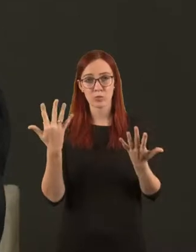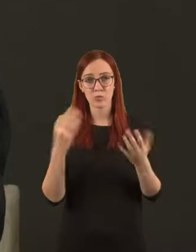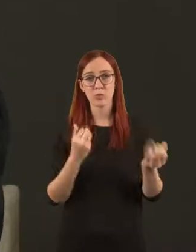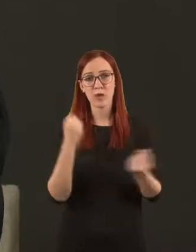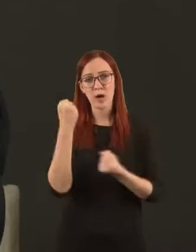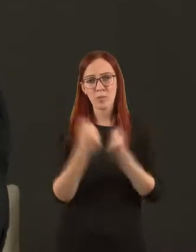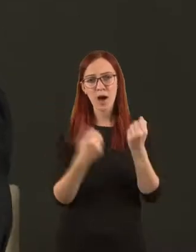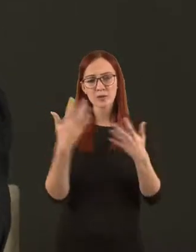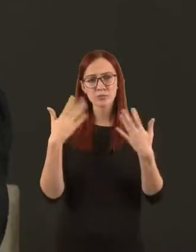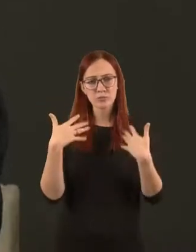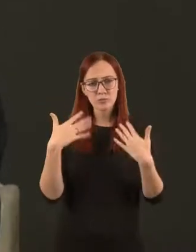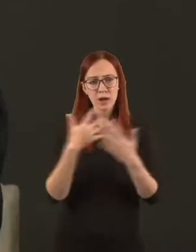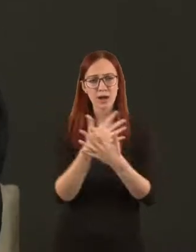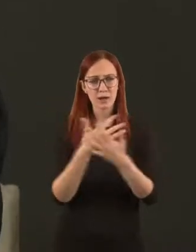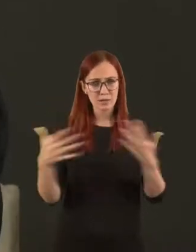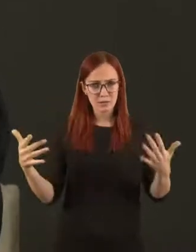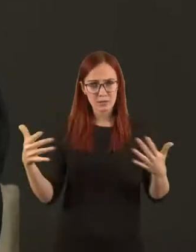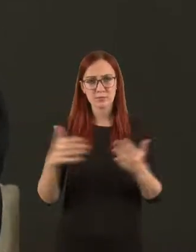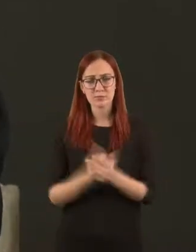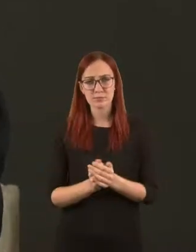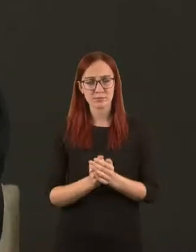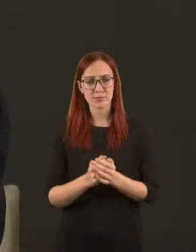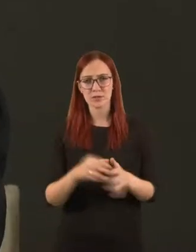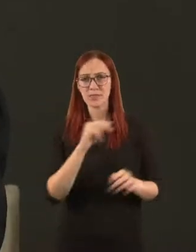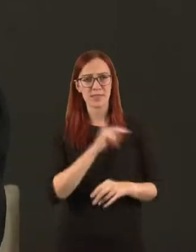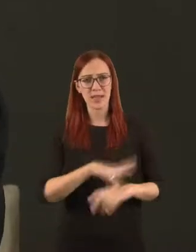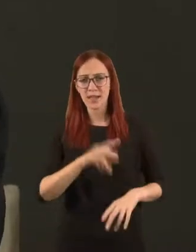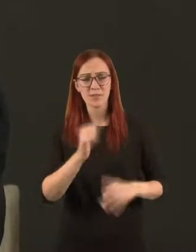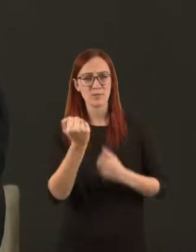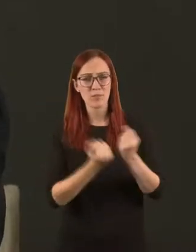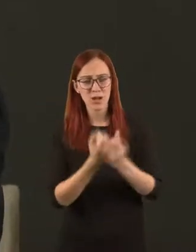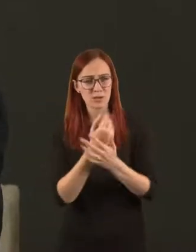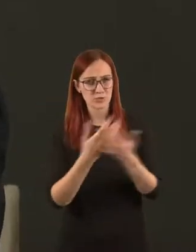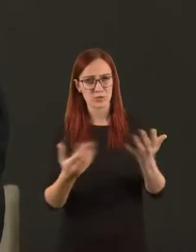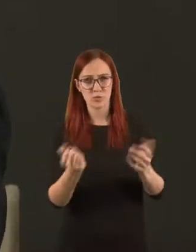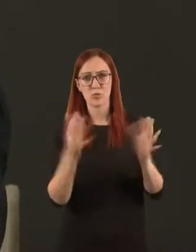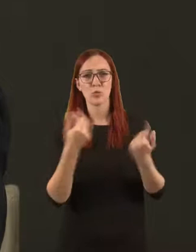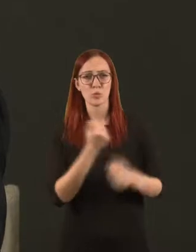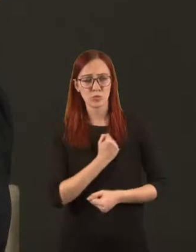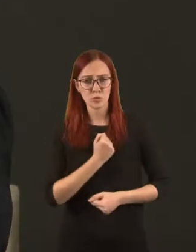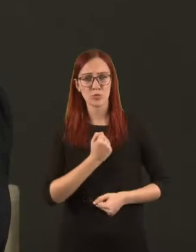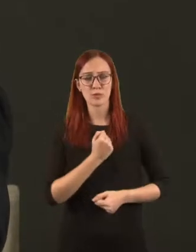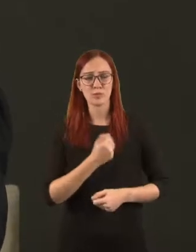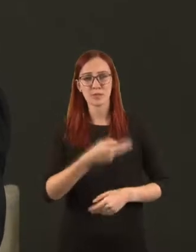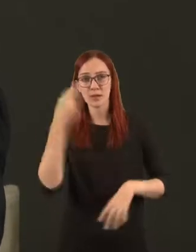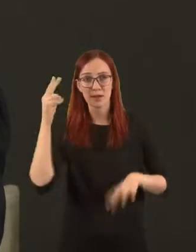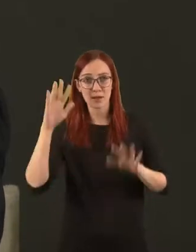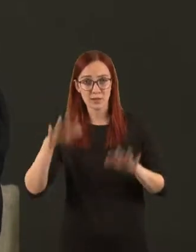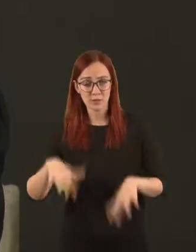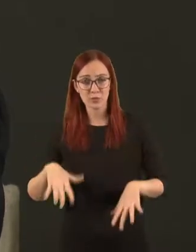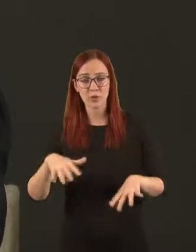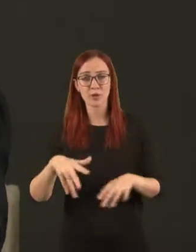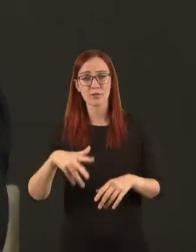when we have an inefficient fleet, an old fleet,